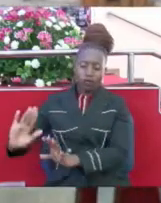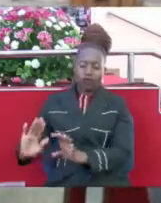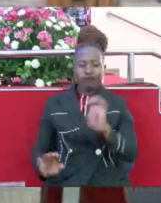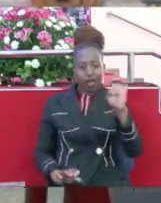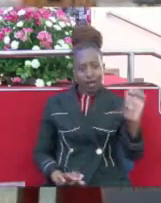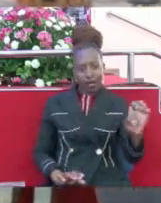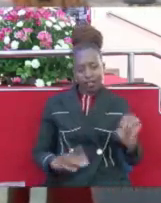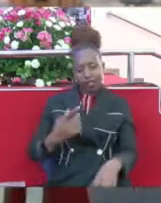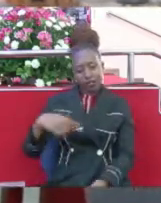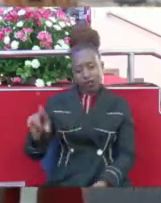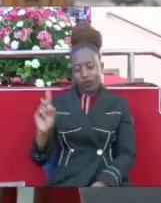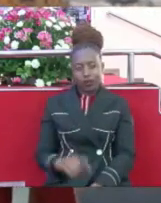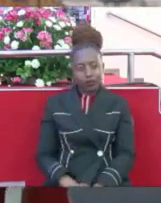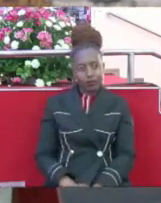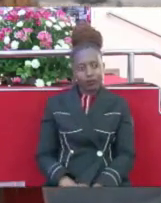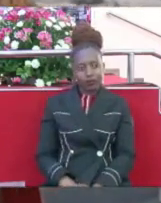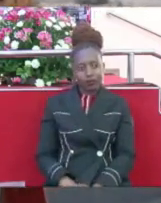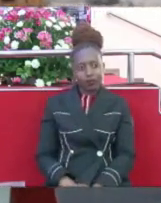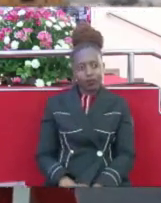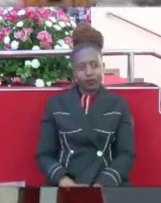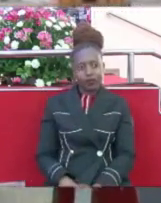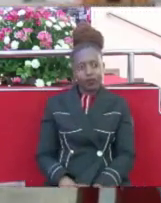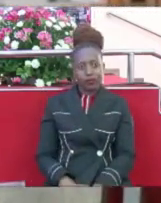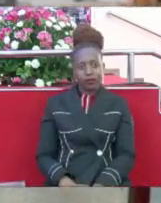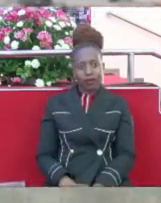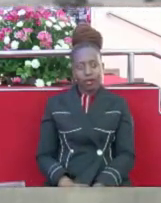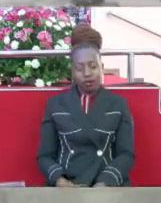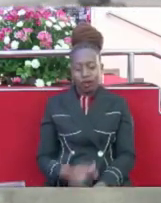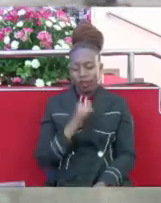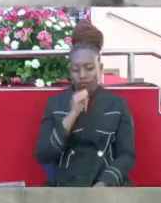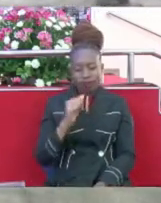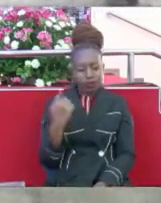And so it's not only Elijah who is beckoning him to remain,